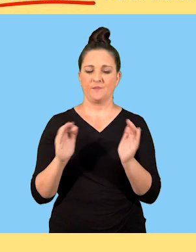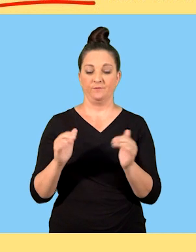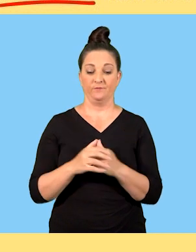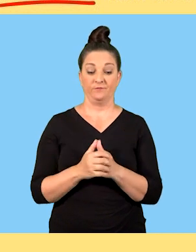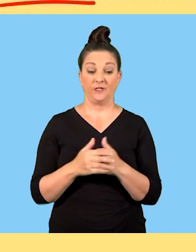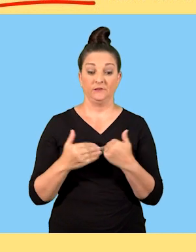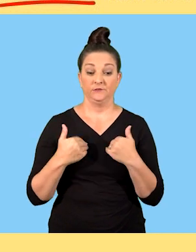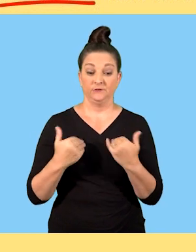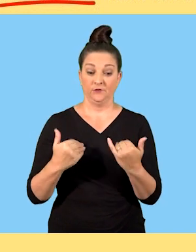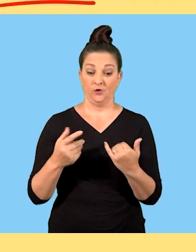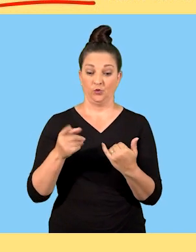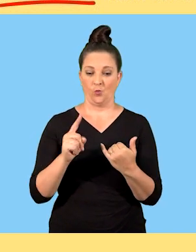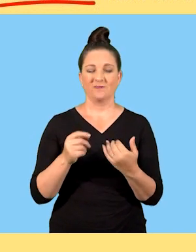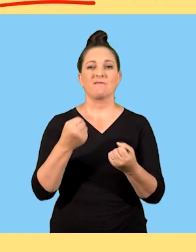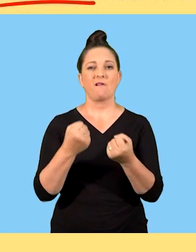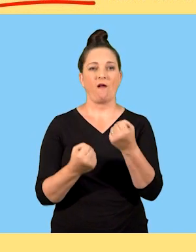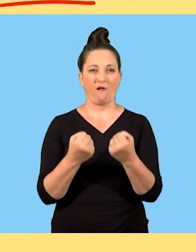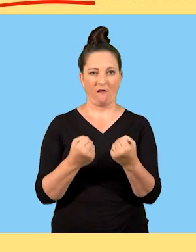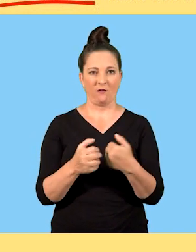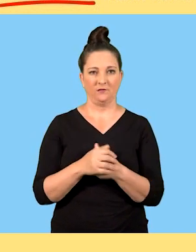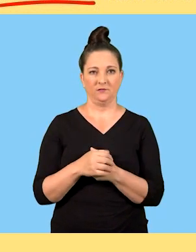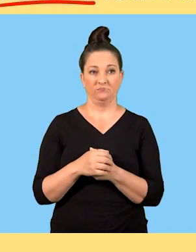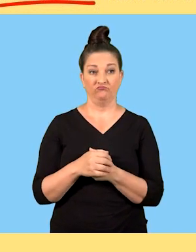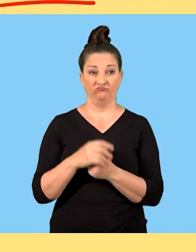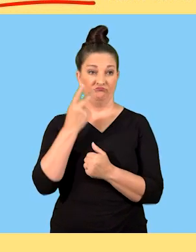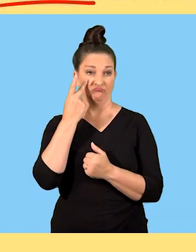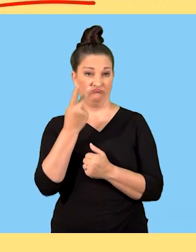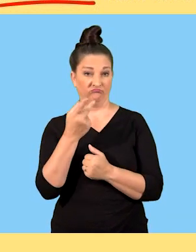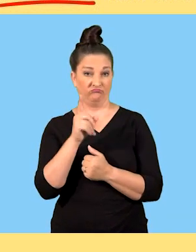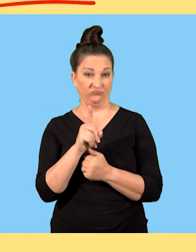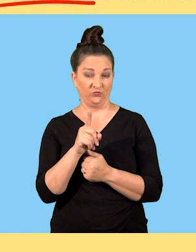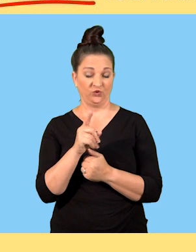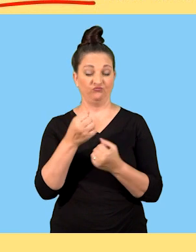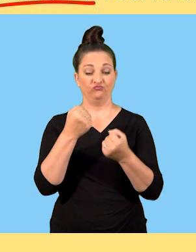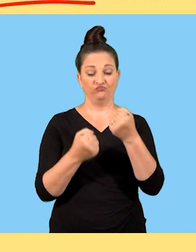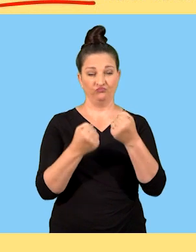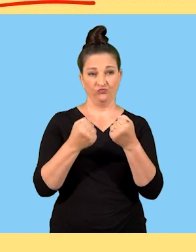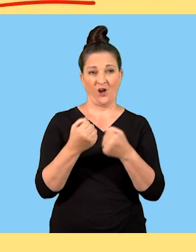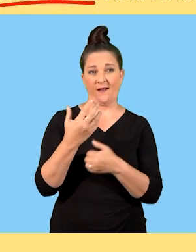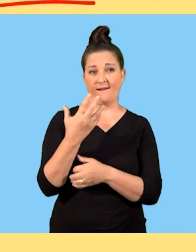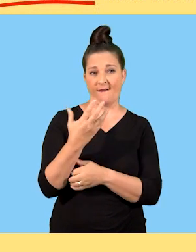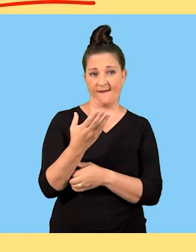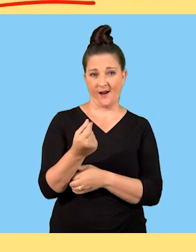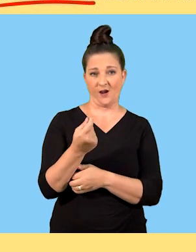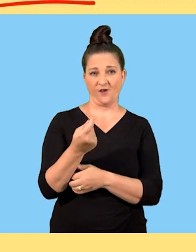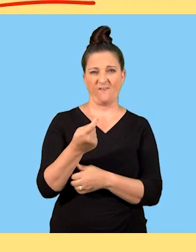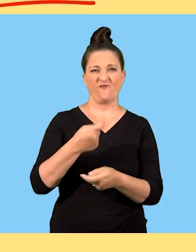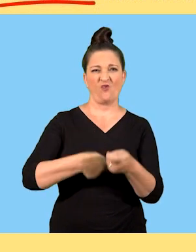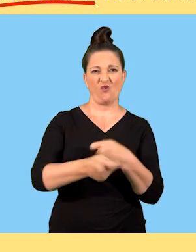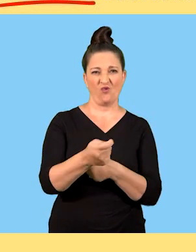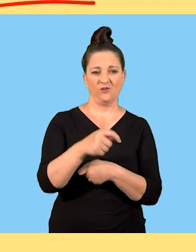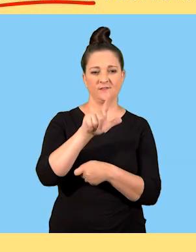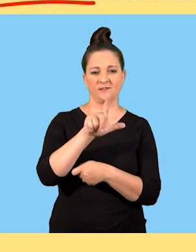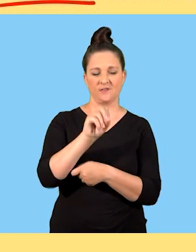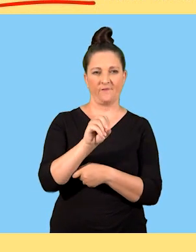us start first with our vehicles. You can see here our vehicles have a cost